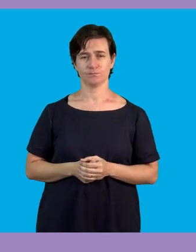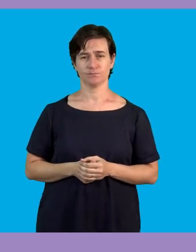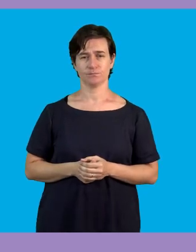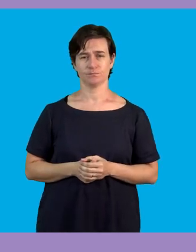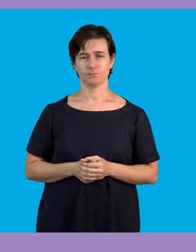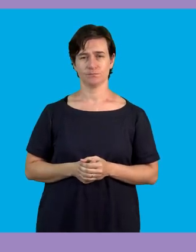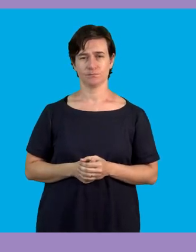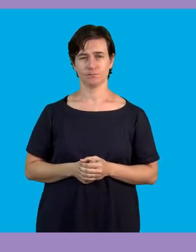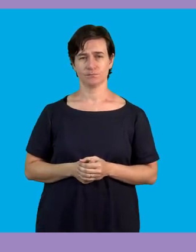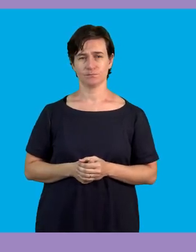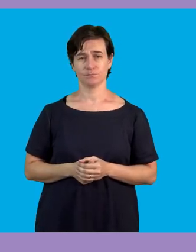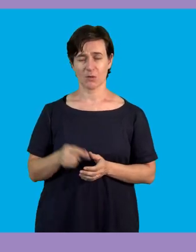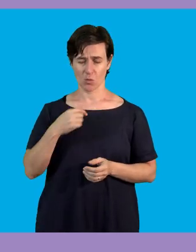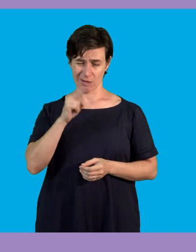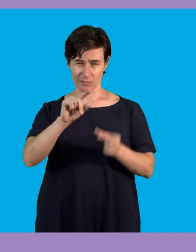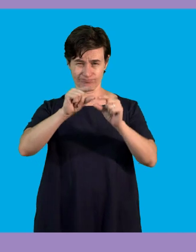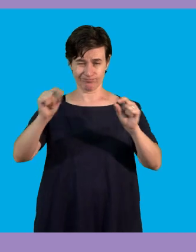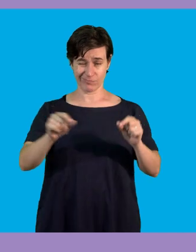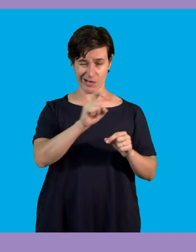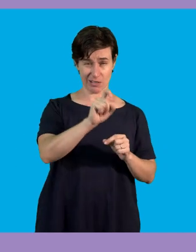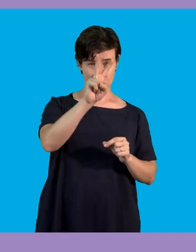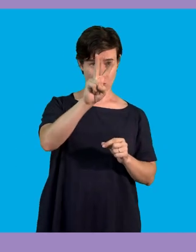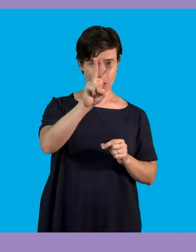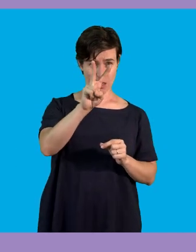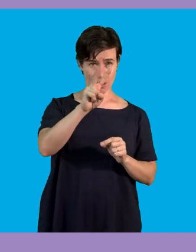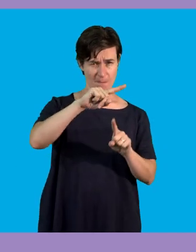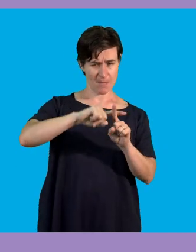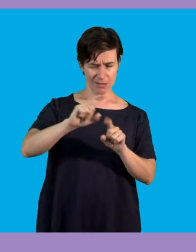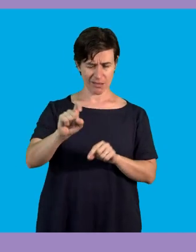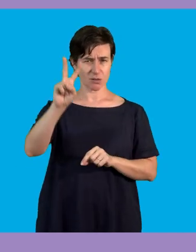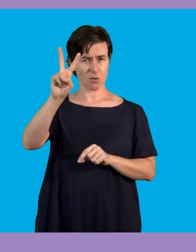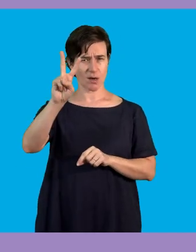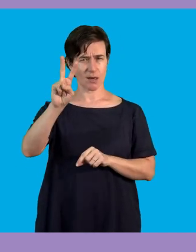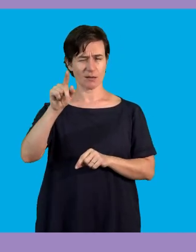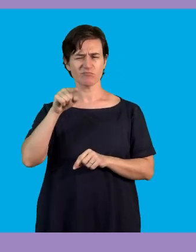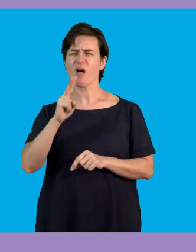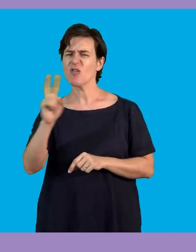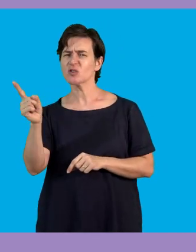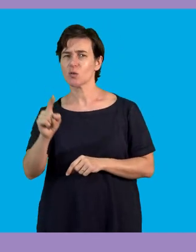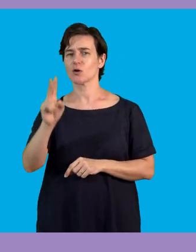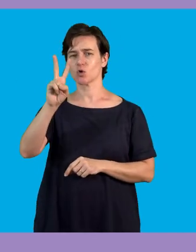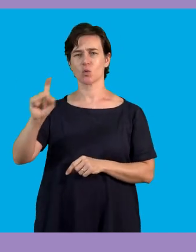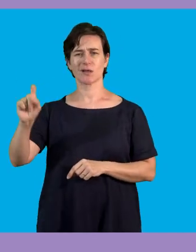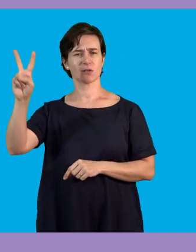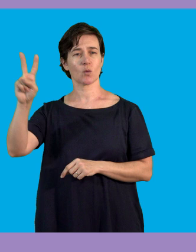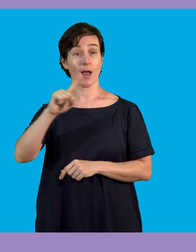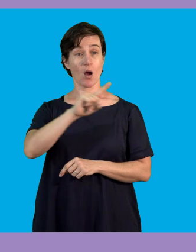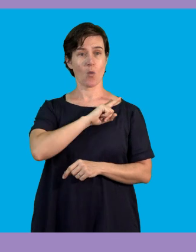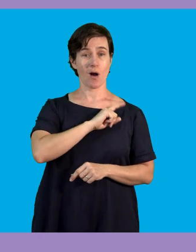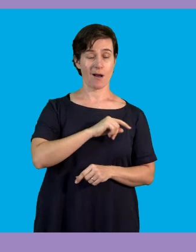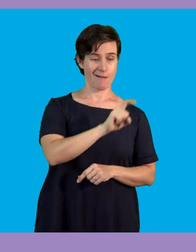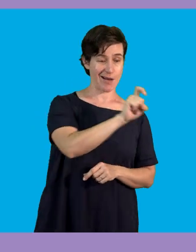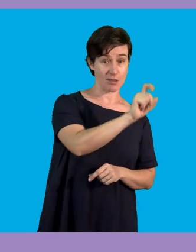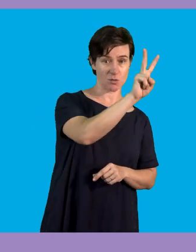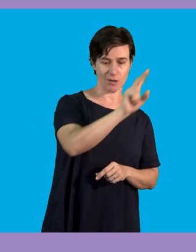When we have been given x squared and x squared, the answer is 2x squared because these